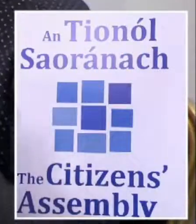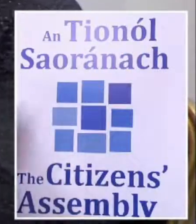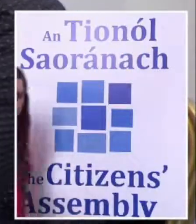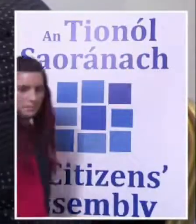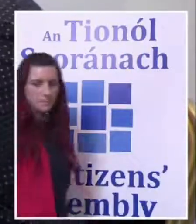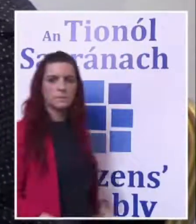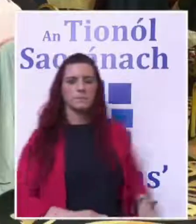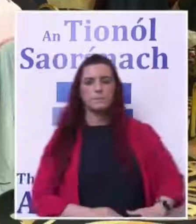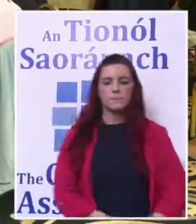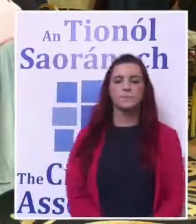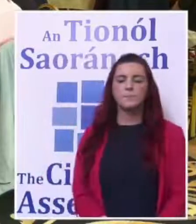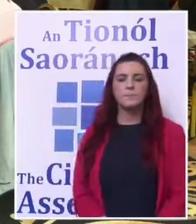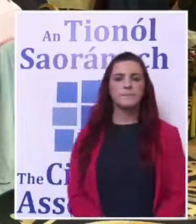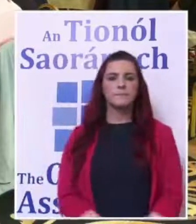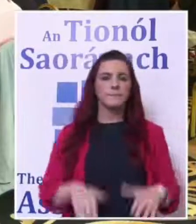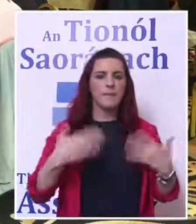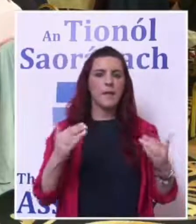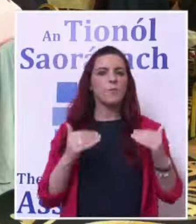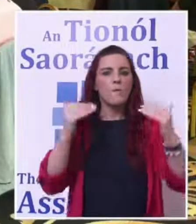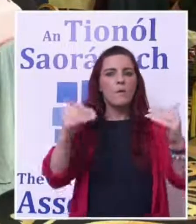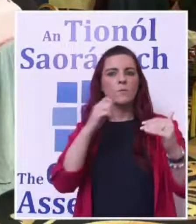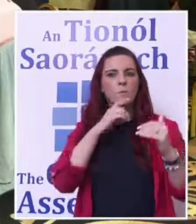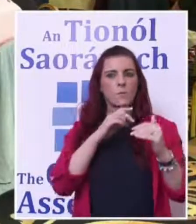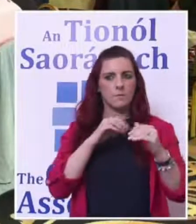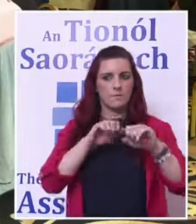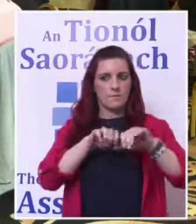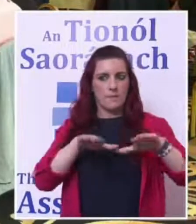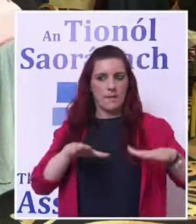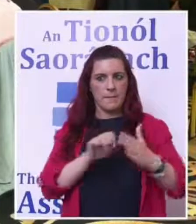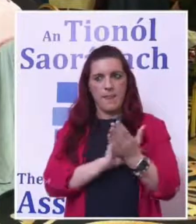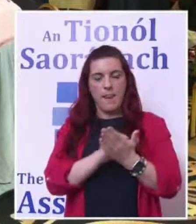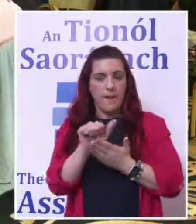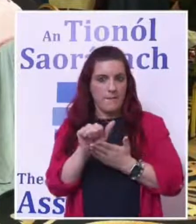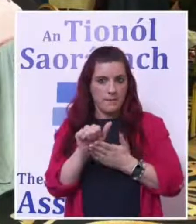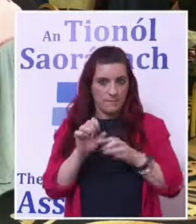So on to table 11, then 8.